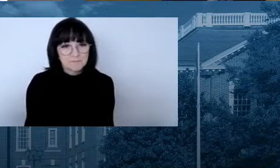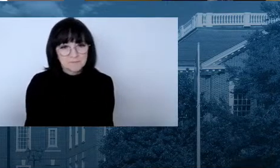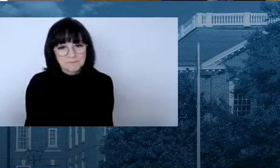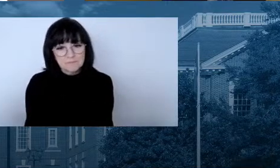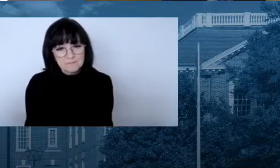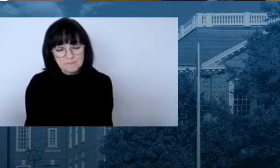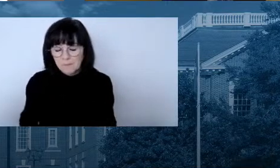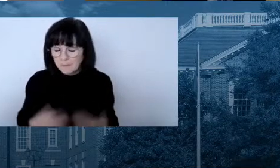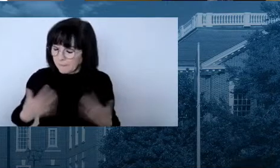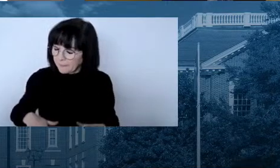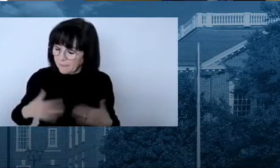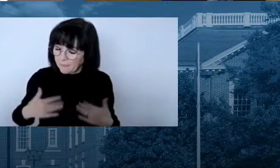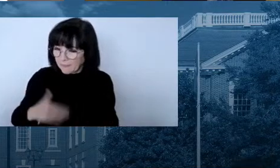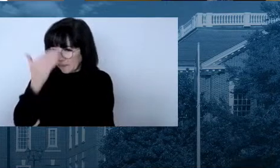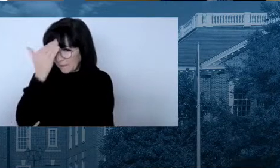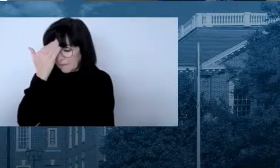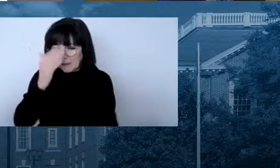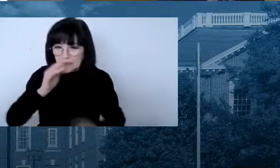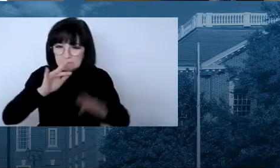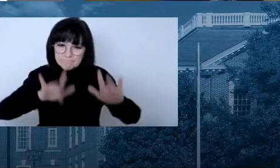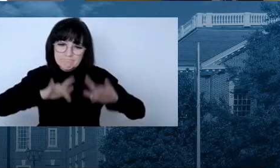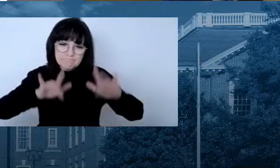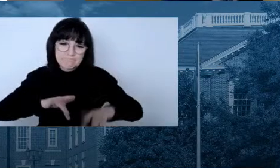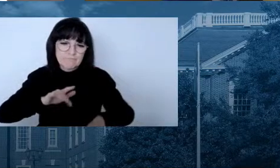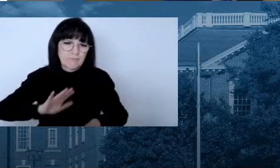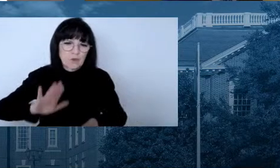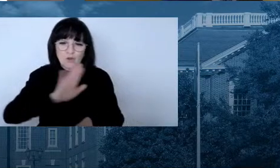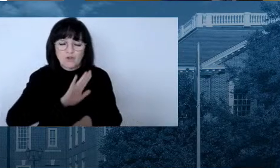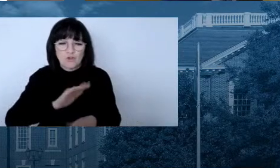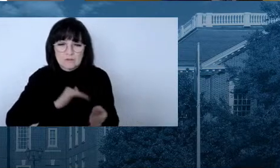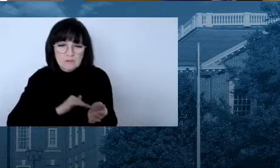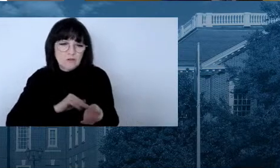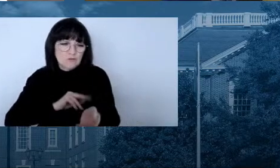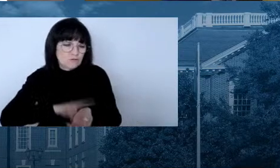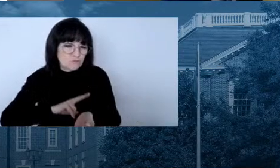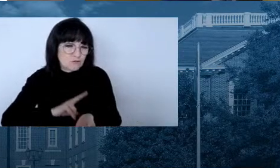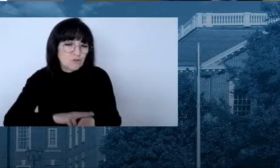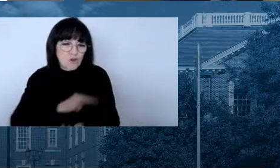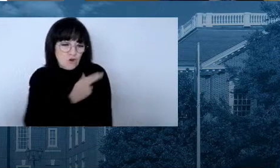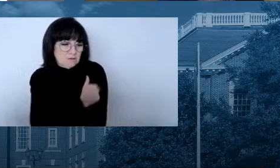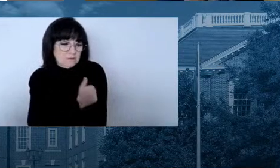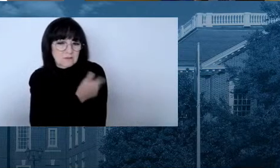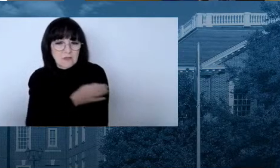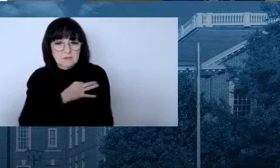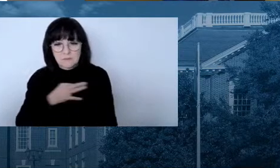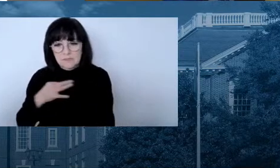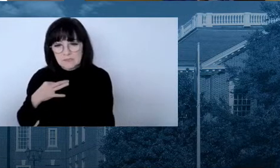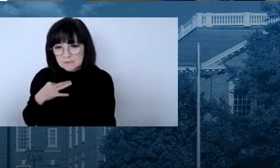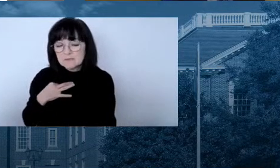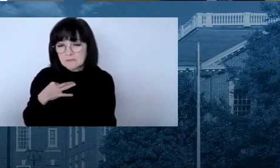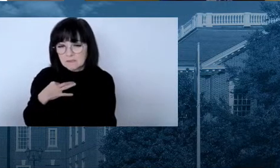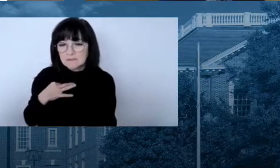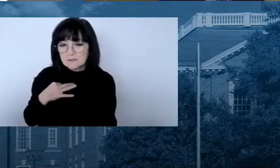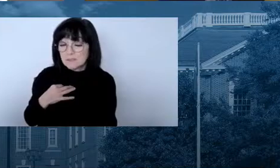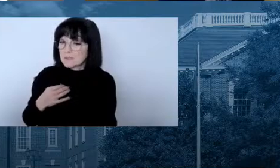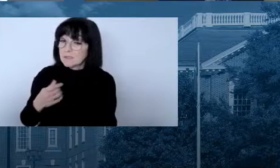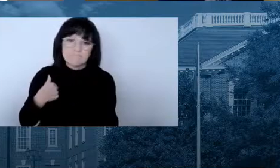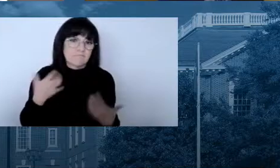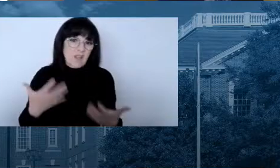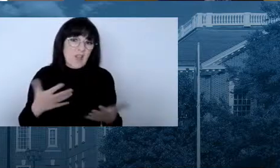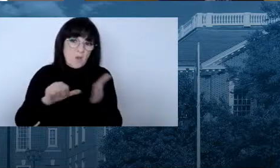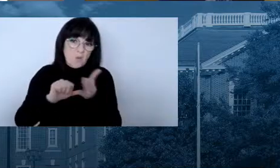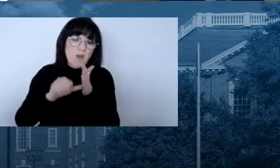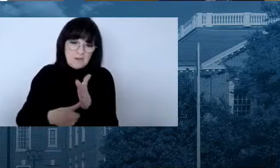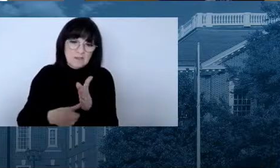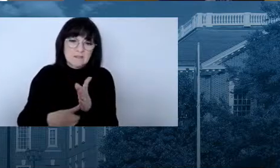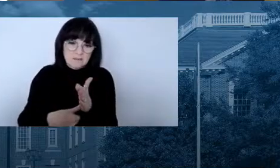Yeah, I just want to add that, the vaccine and the booster, regardless of what the side effects are, as compared to actually having